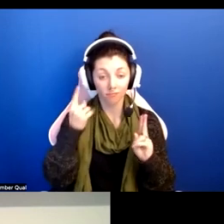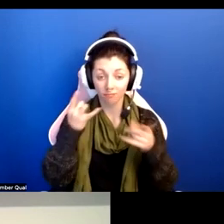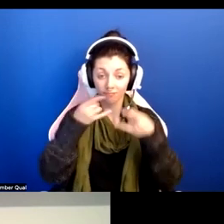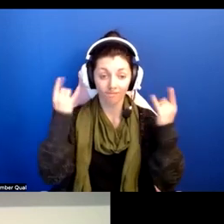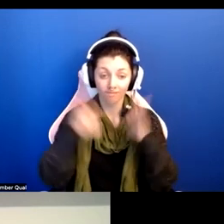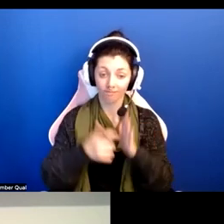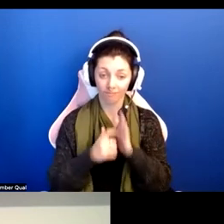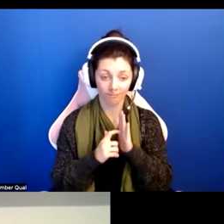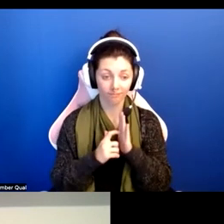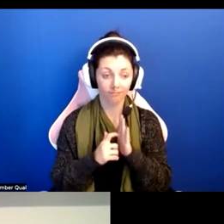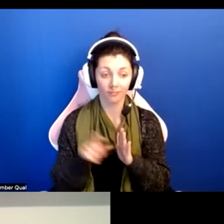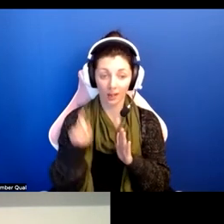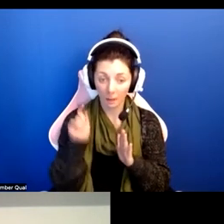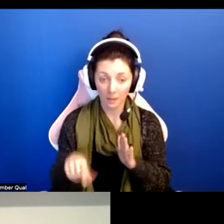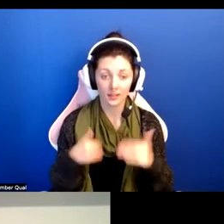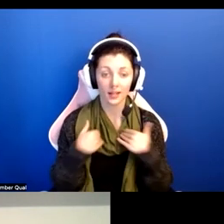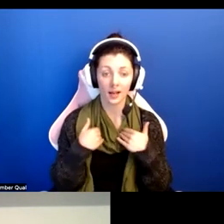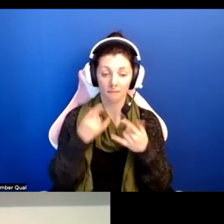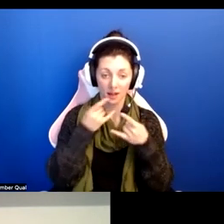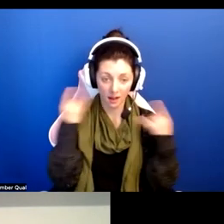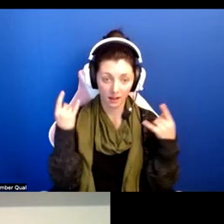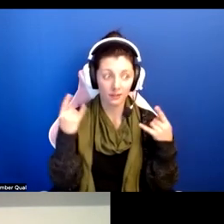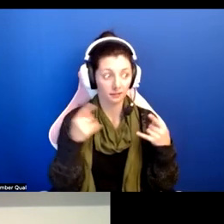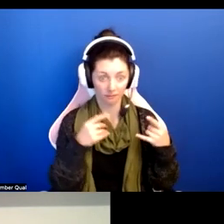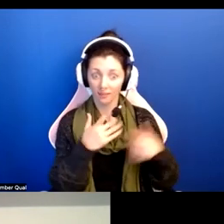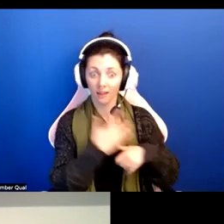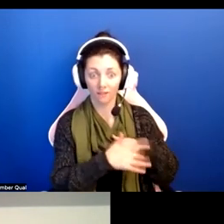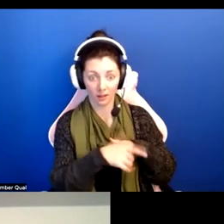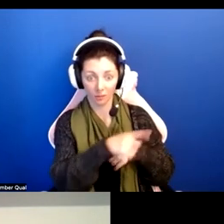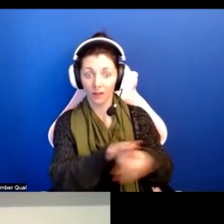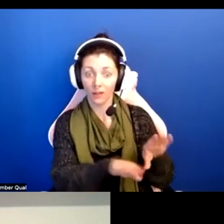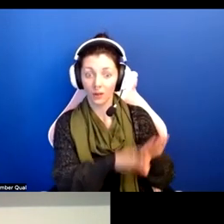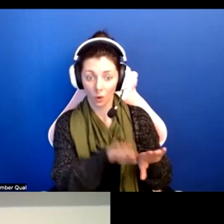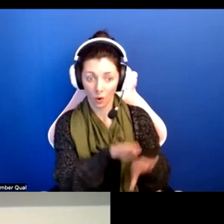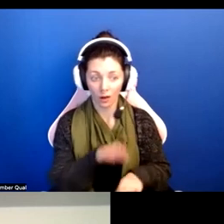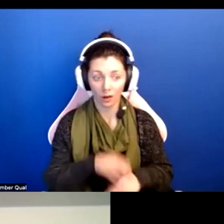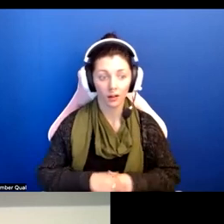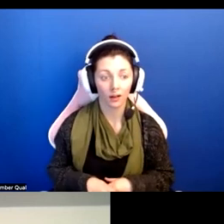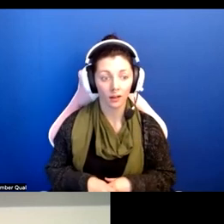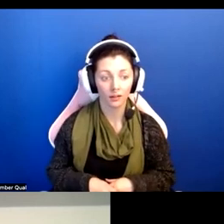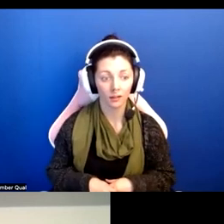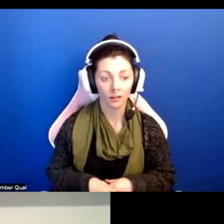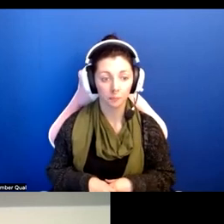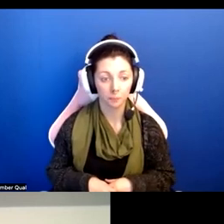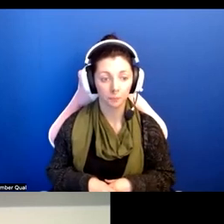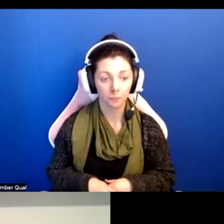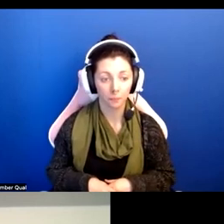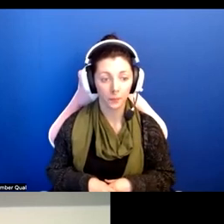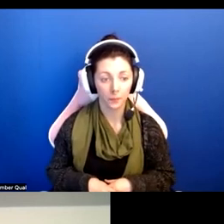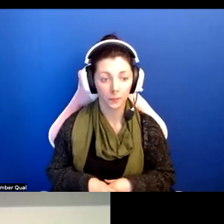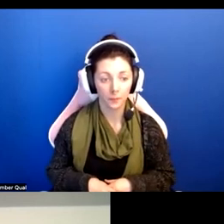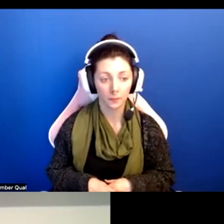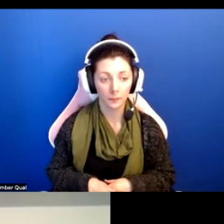door, and it's just it's, you know, trying to kind of prioritize a